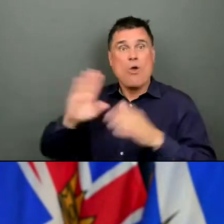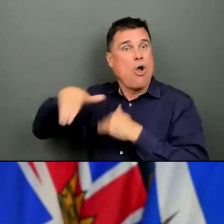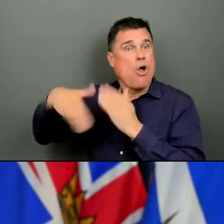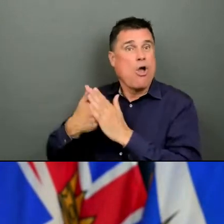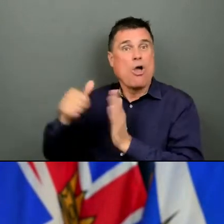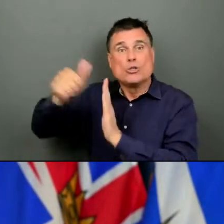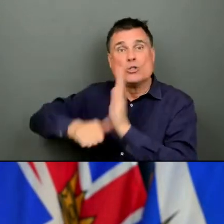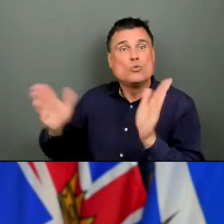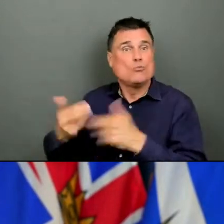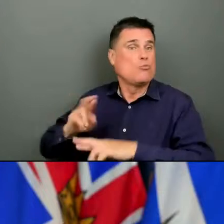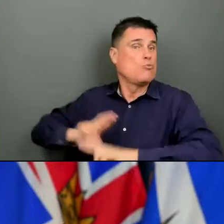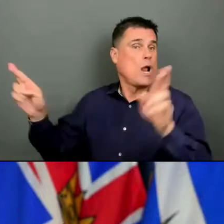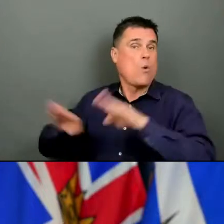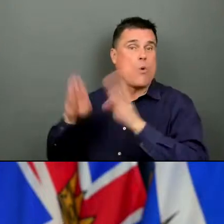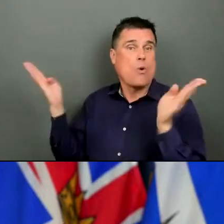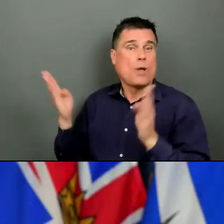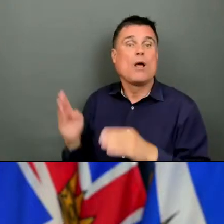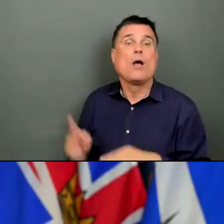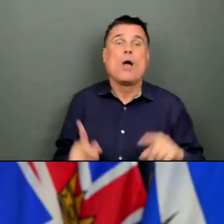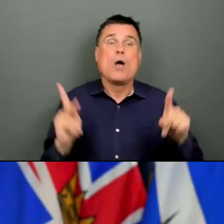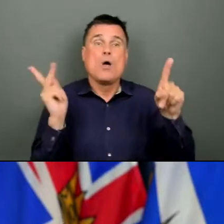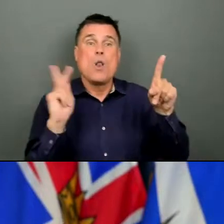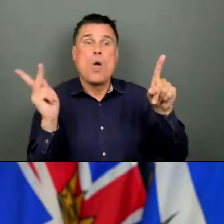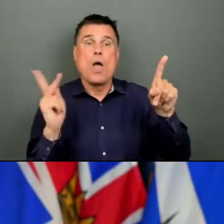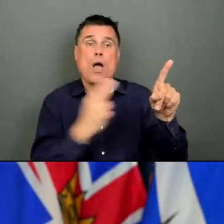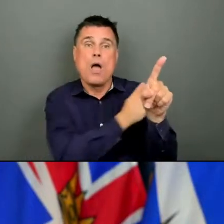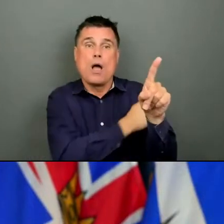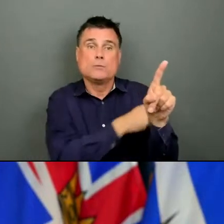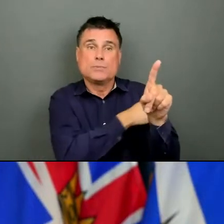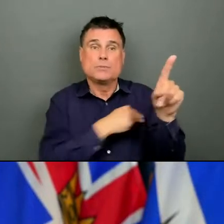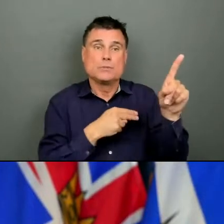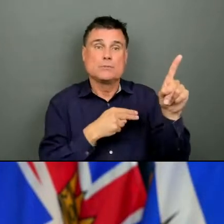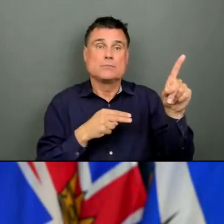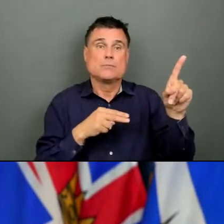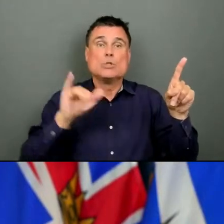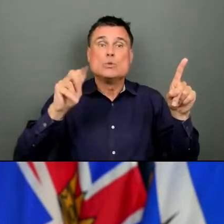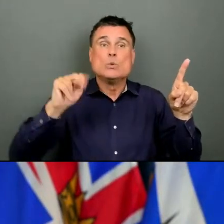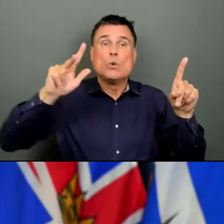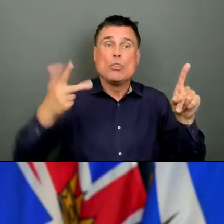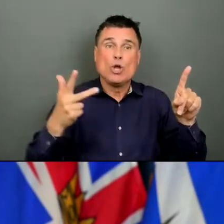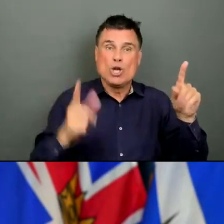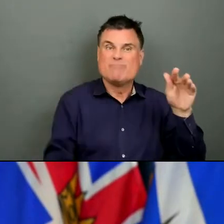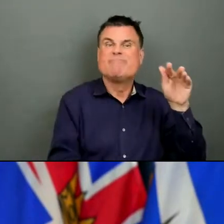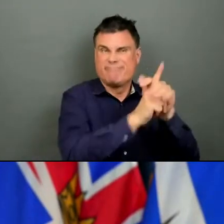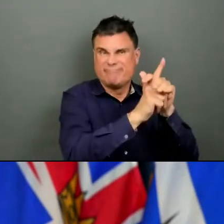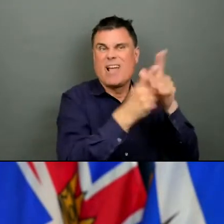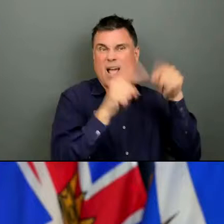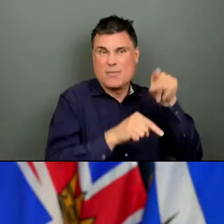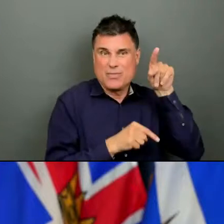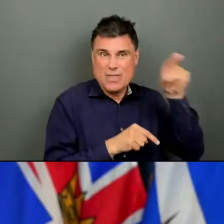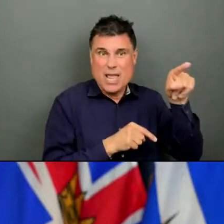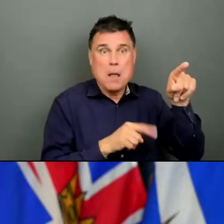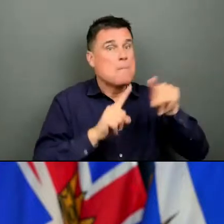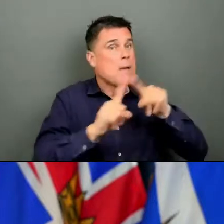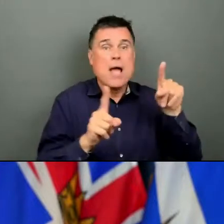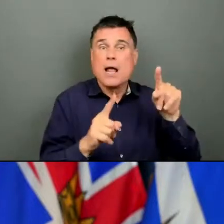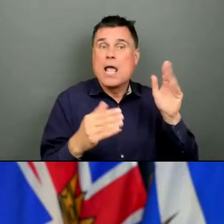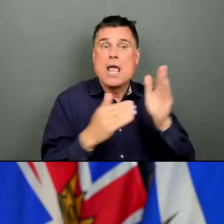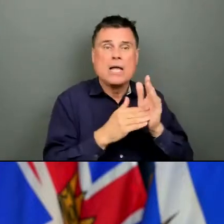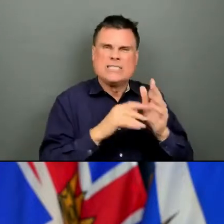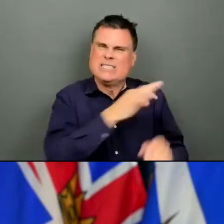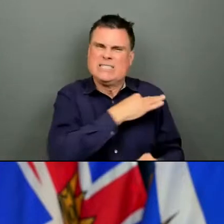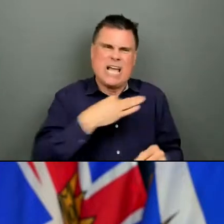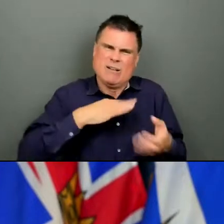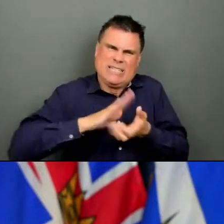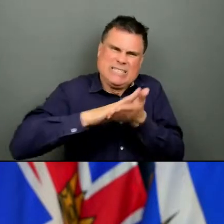at Kelowna General Hospital. On June the 3rd, we announced the outbreak there, and through a similarly inspiring effort by everyone, there have